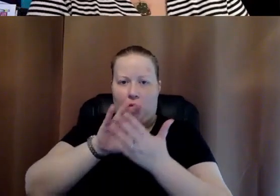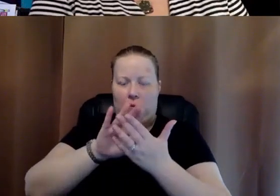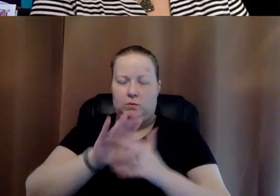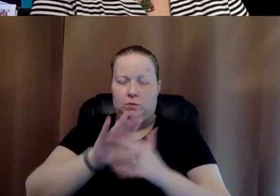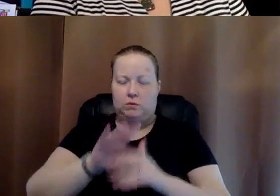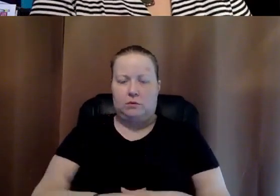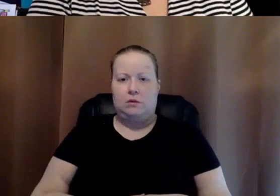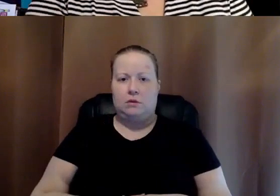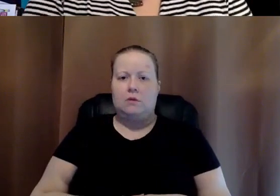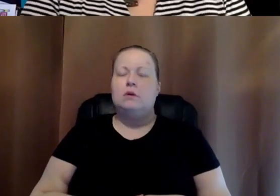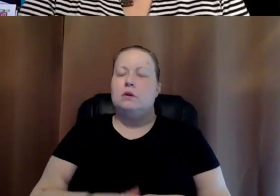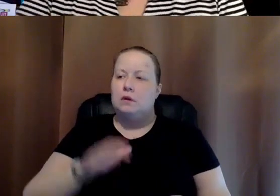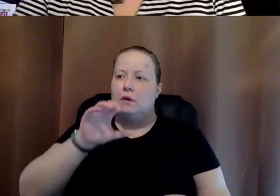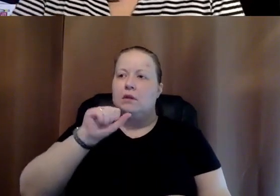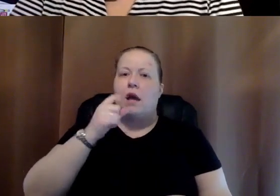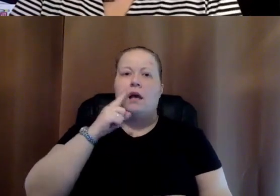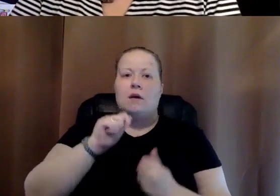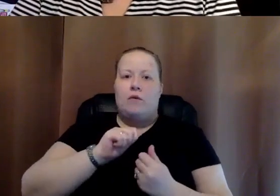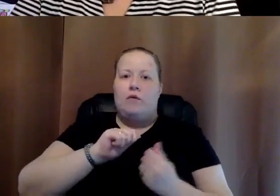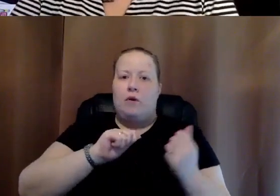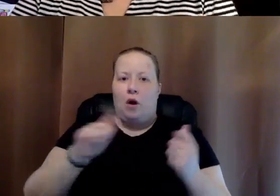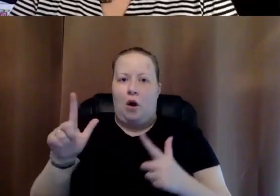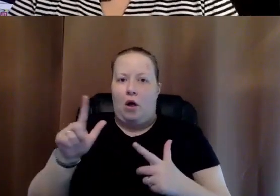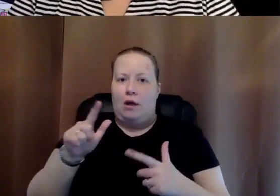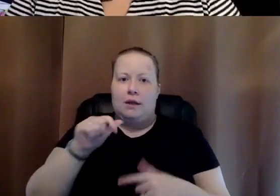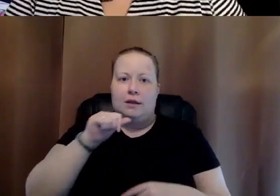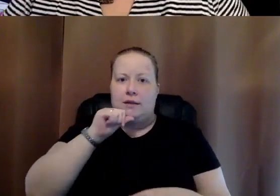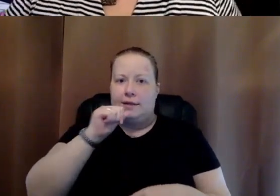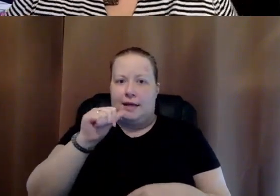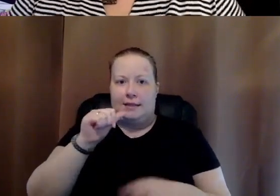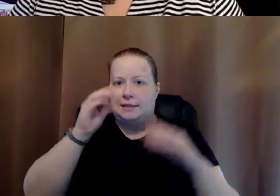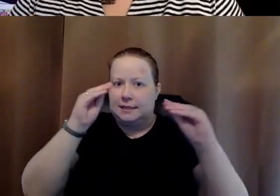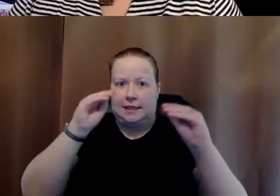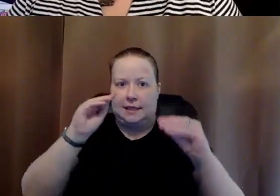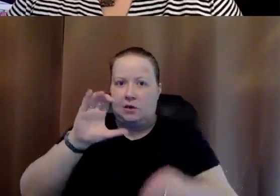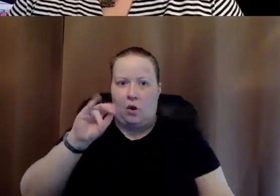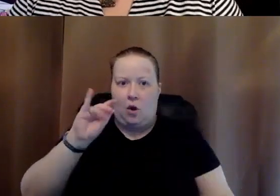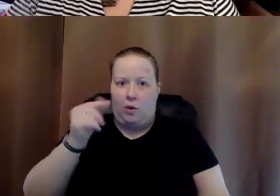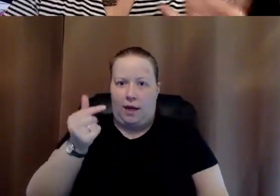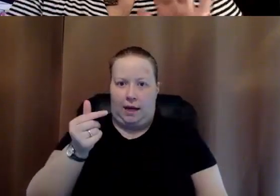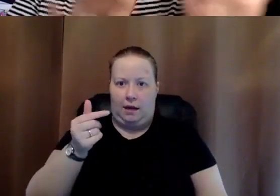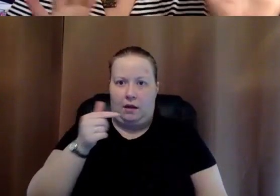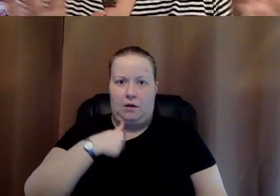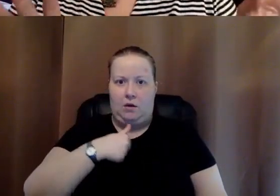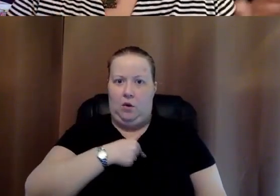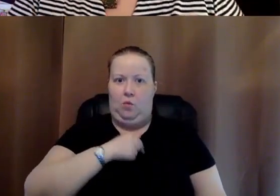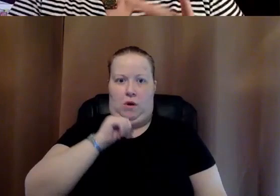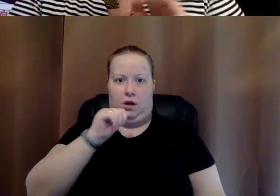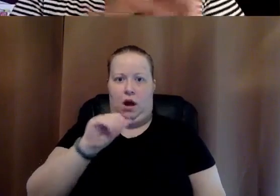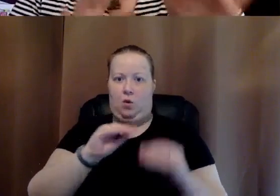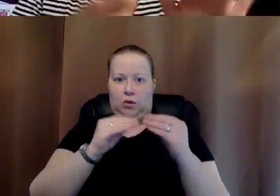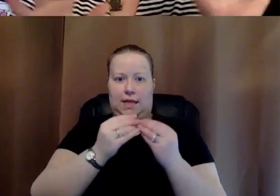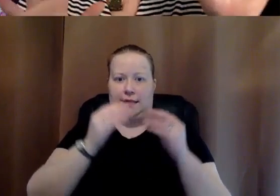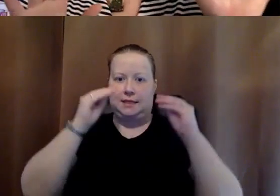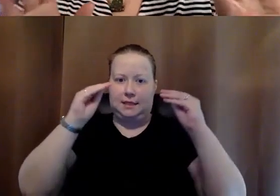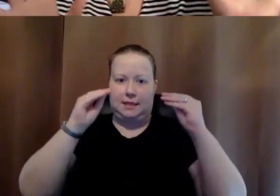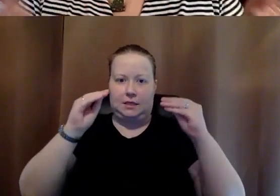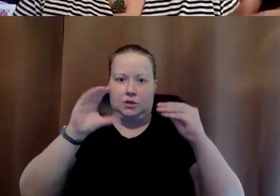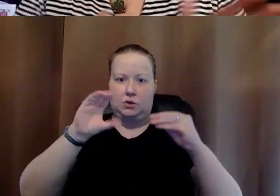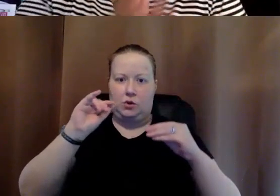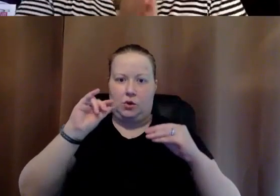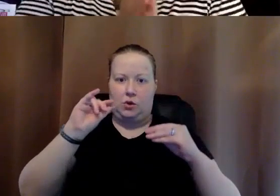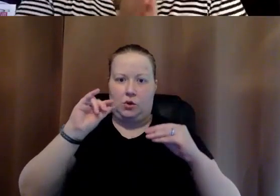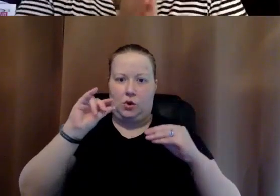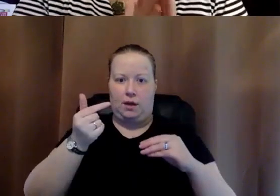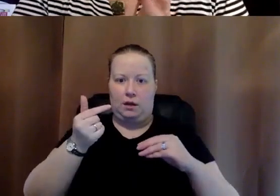So CS for All does not teach coding, right? We're not an organization that teaches coding or teaches teachers to